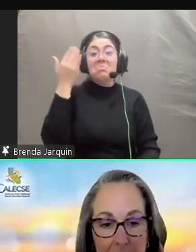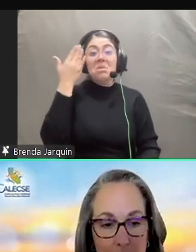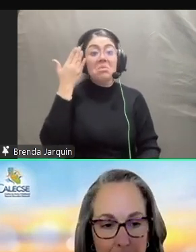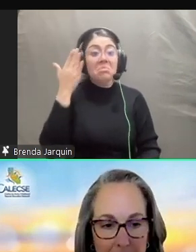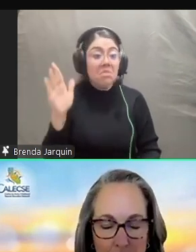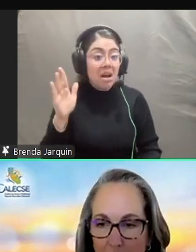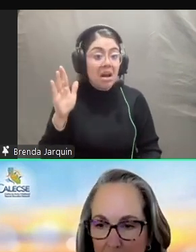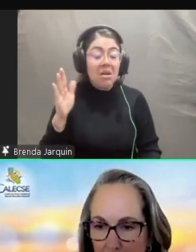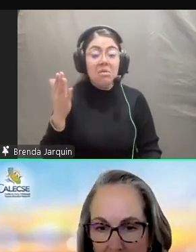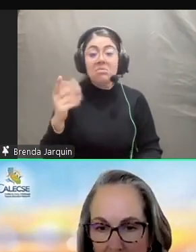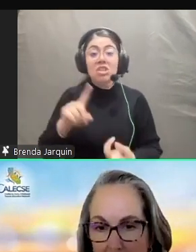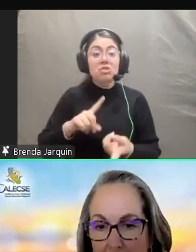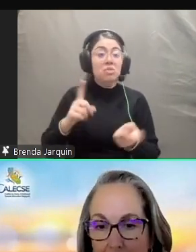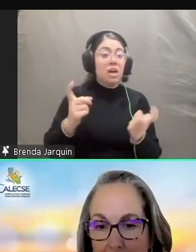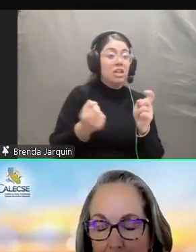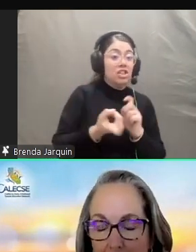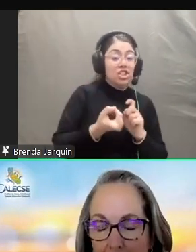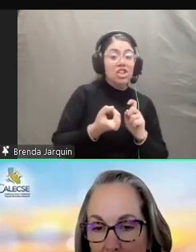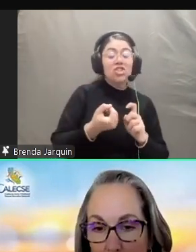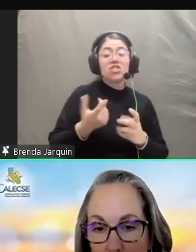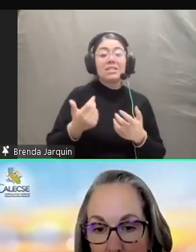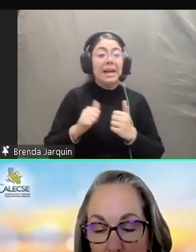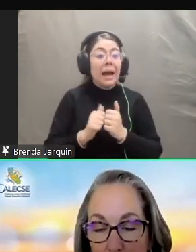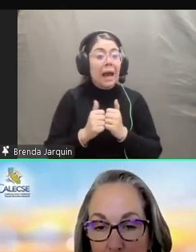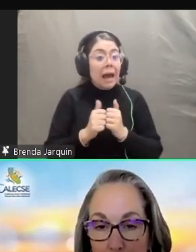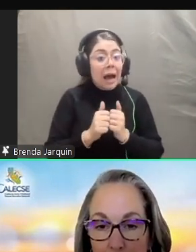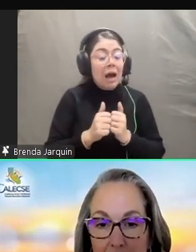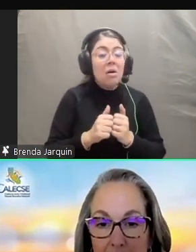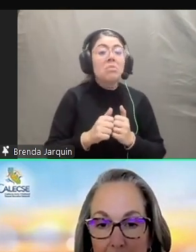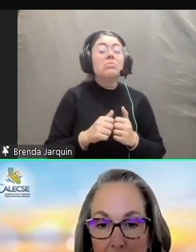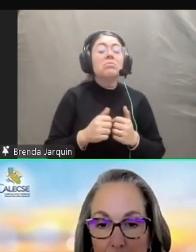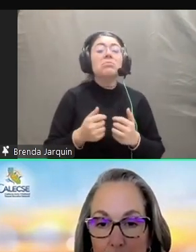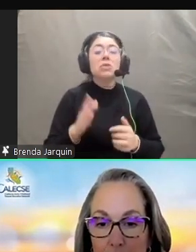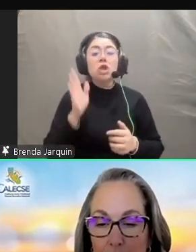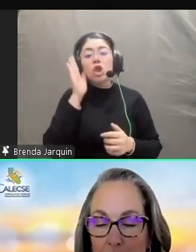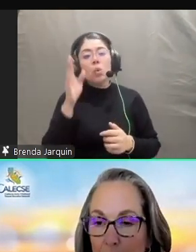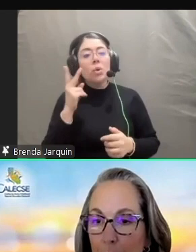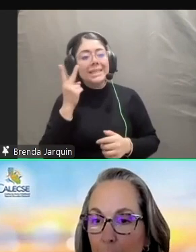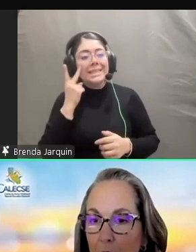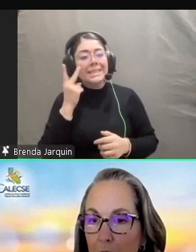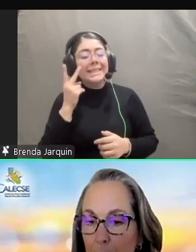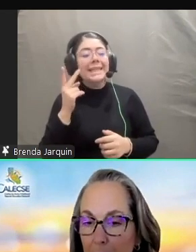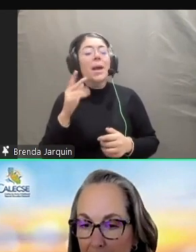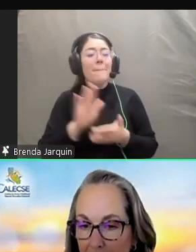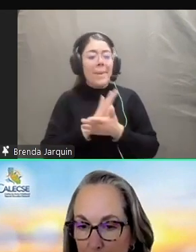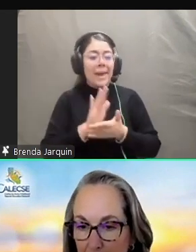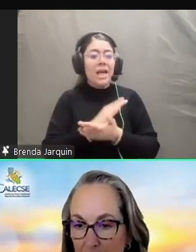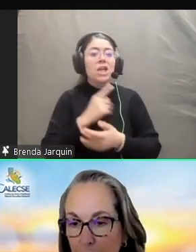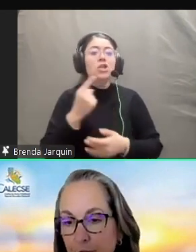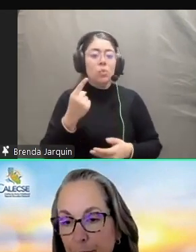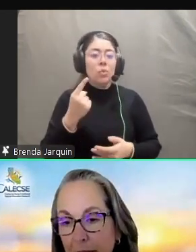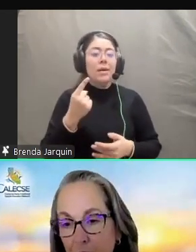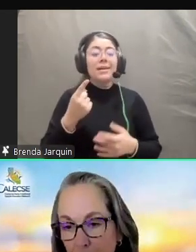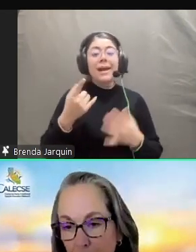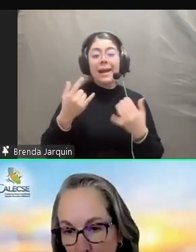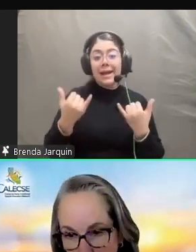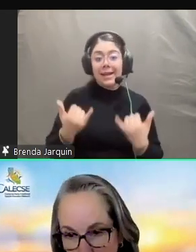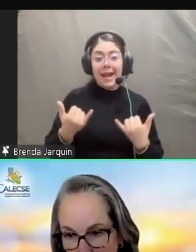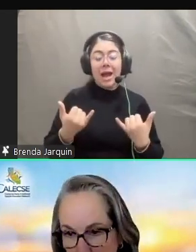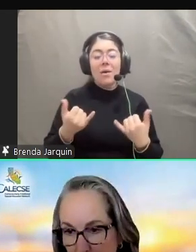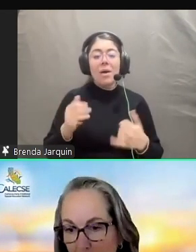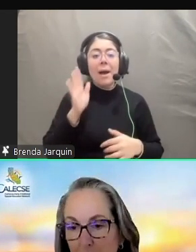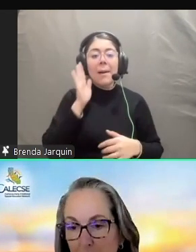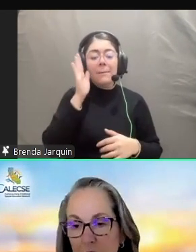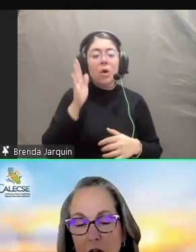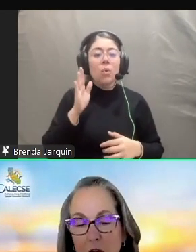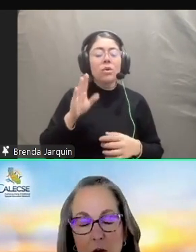it would be everything in page 1. I am now going to be moving into the elements for page